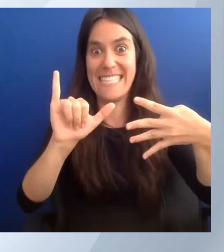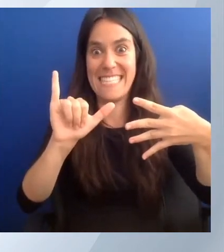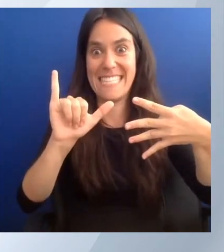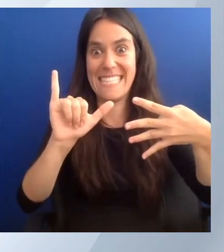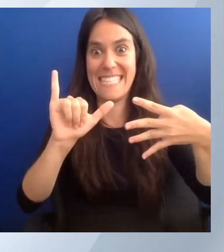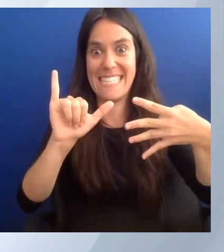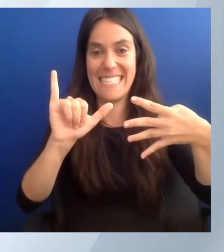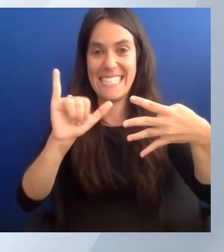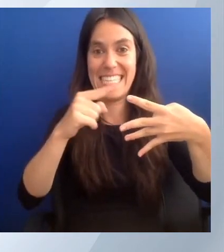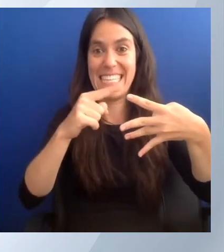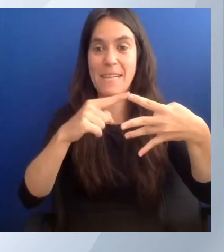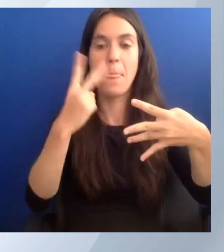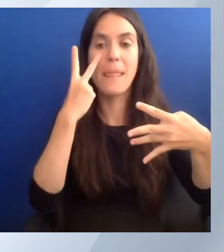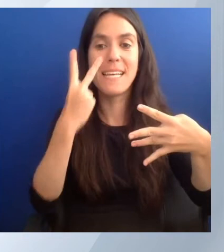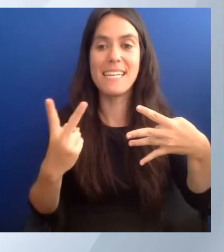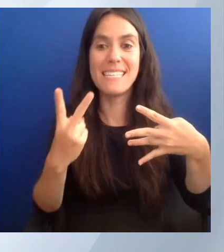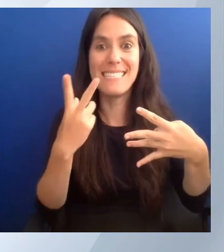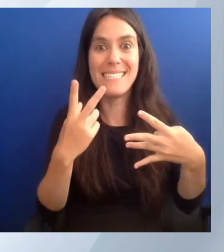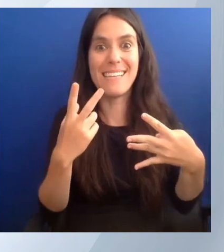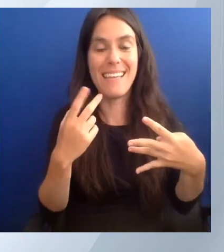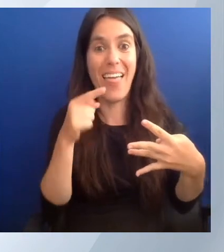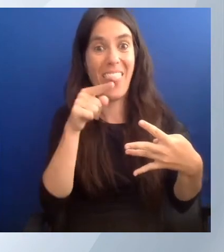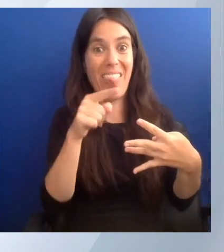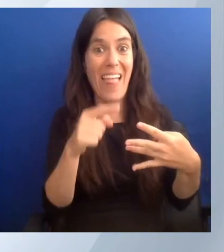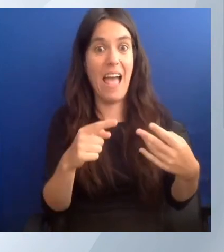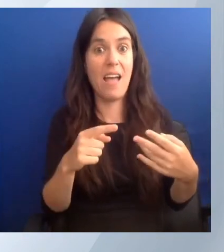this is why I didn't use